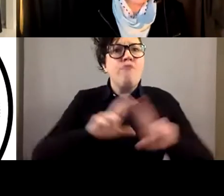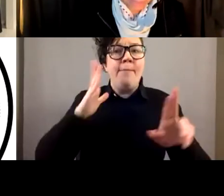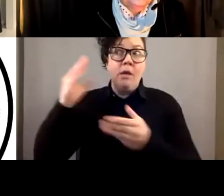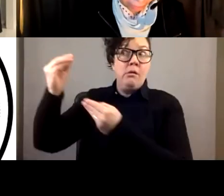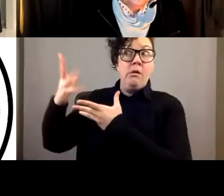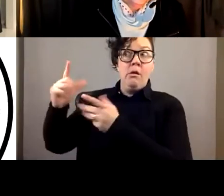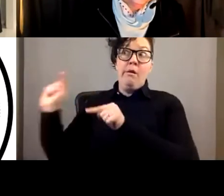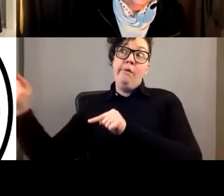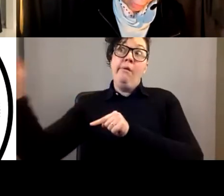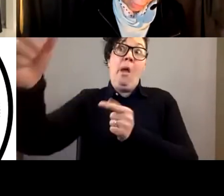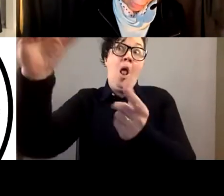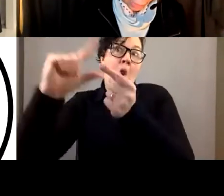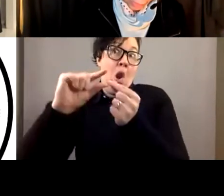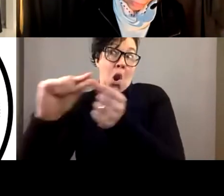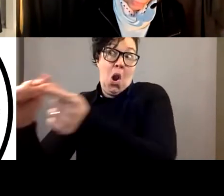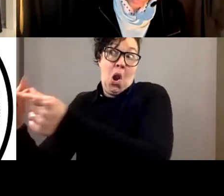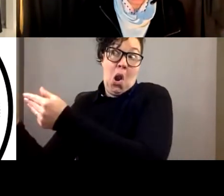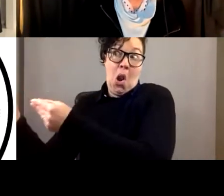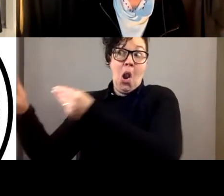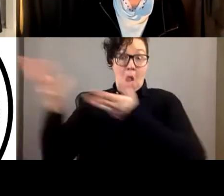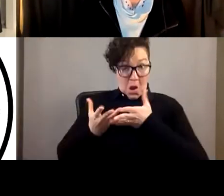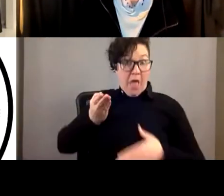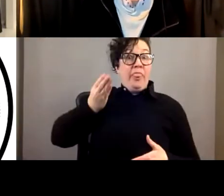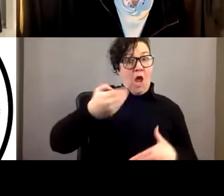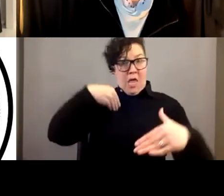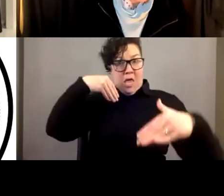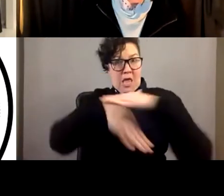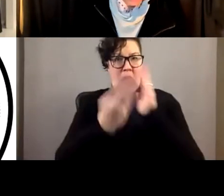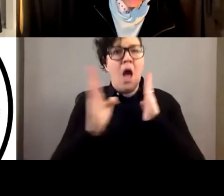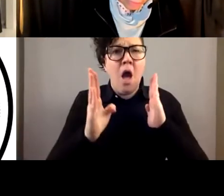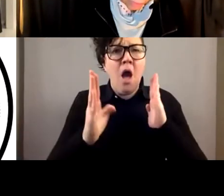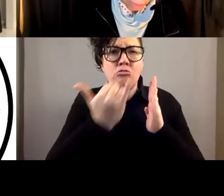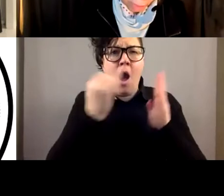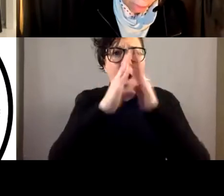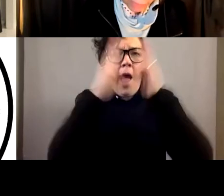knew a guy. So I saw all these people really